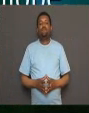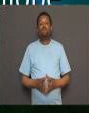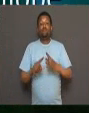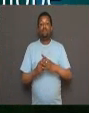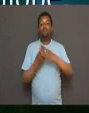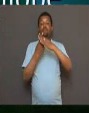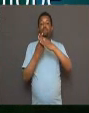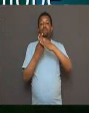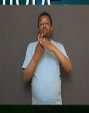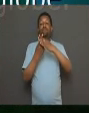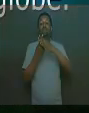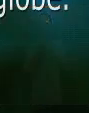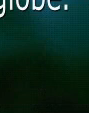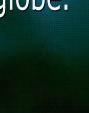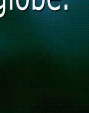Begin.